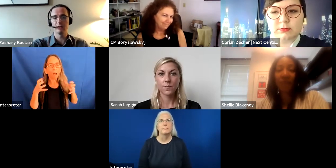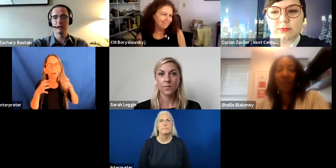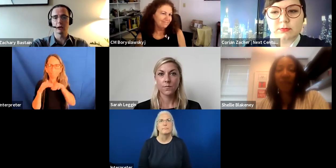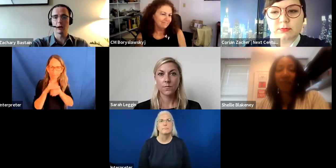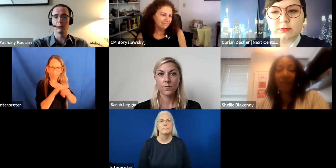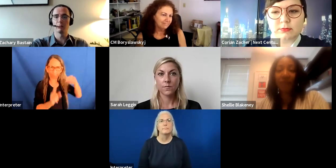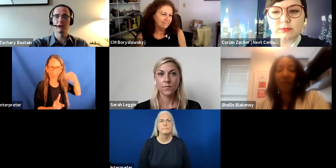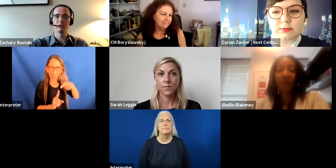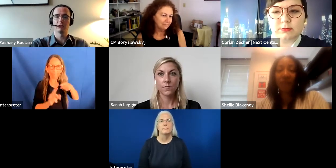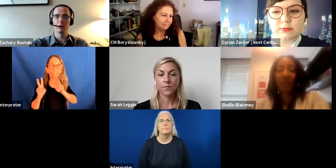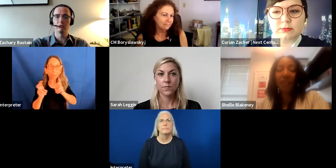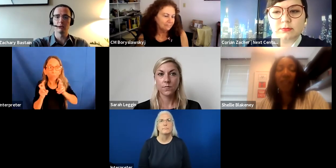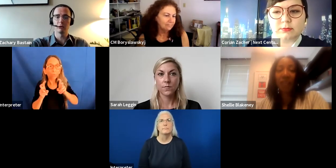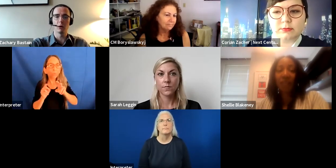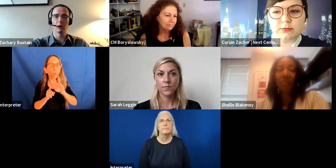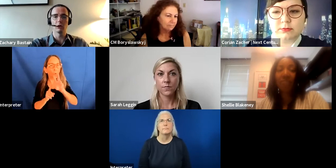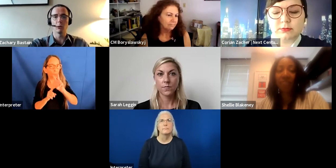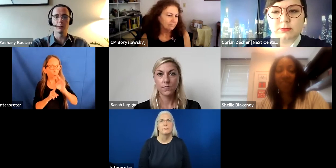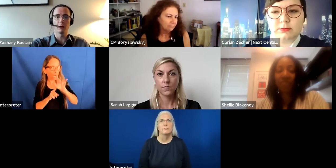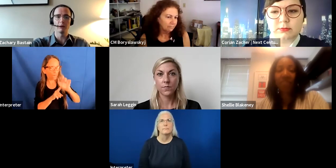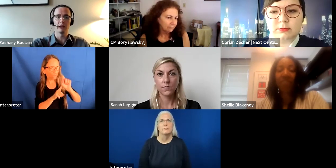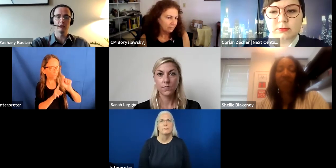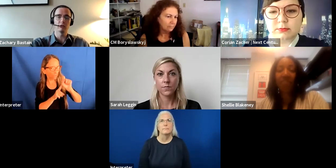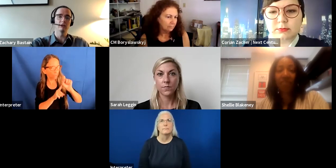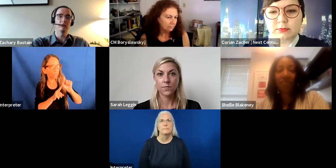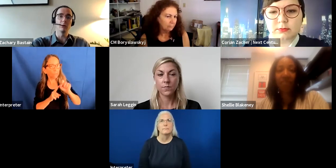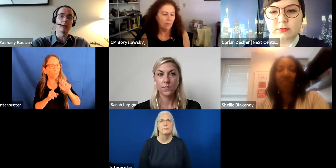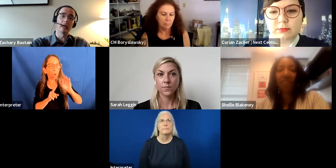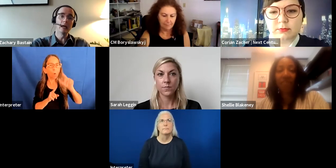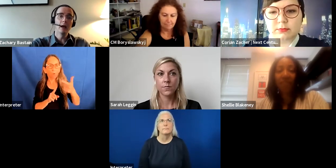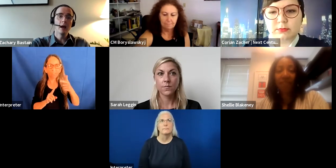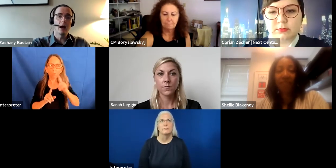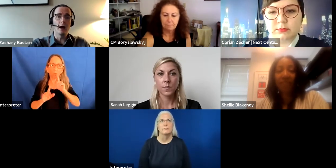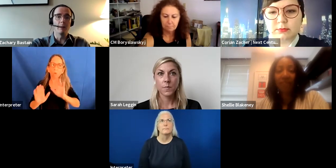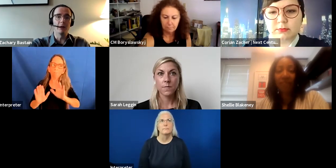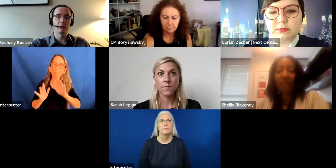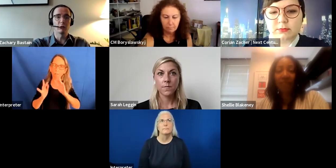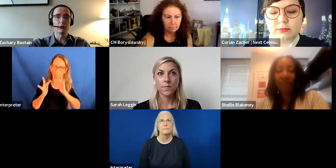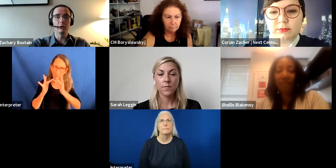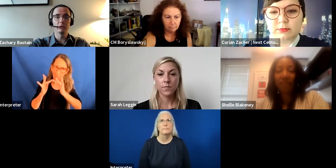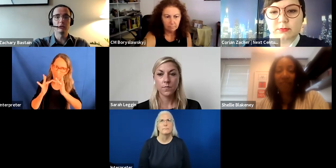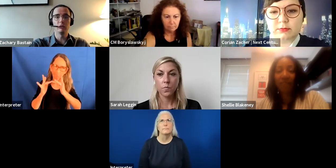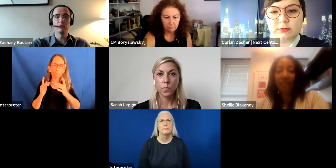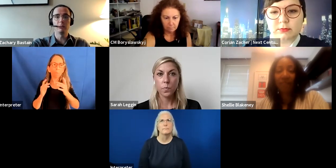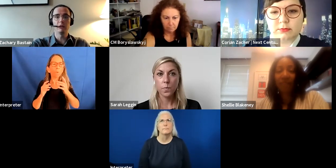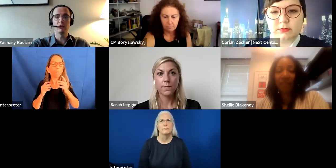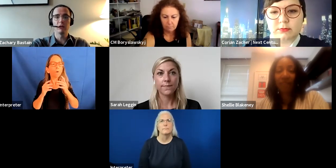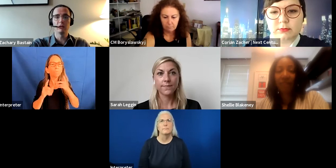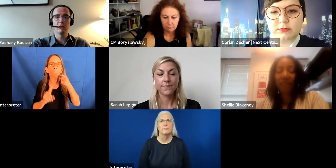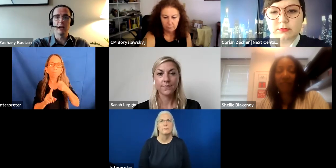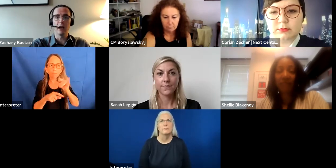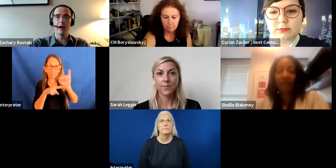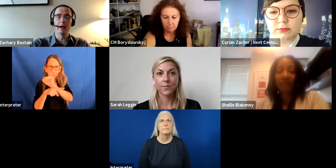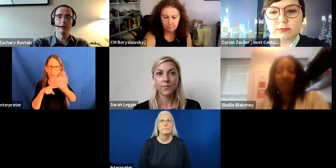is indeed a great website to go to if you want to learn more about what the industry is doing. It's a thrill to speak